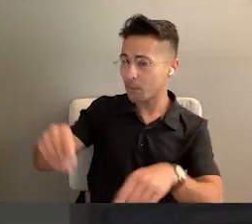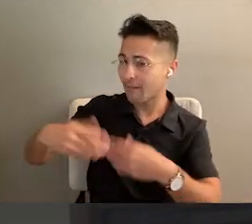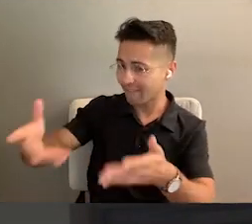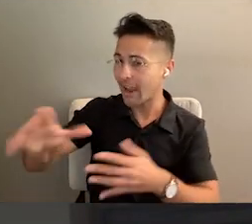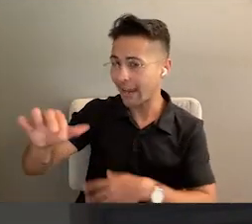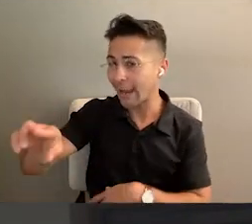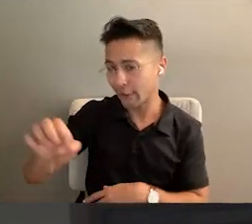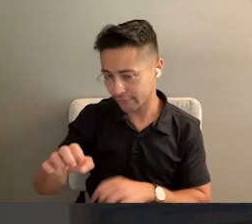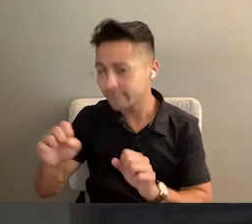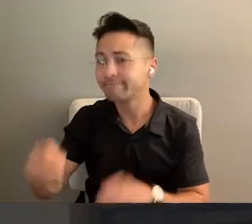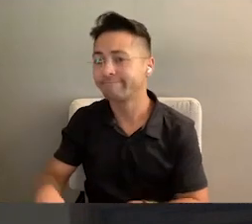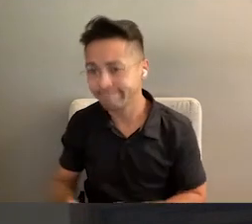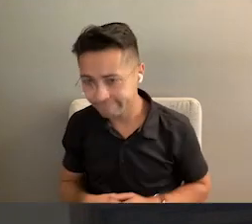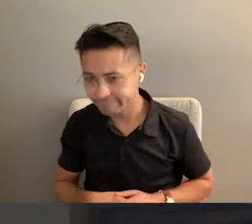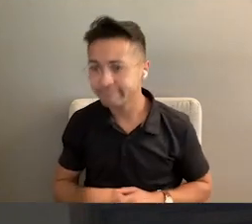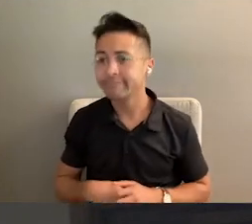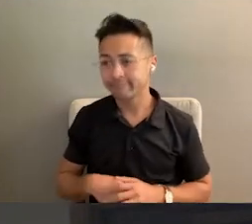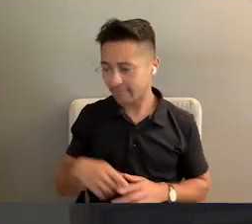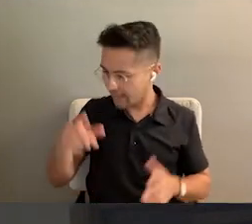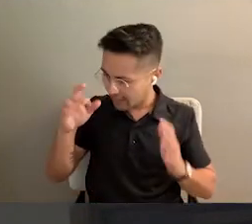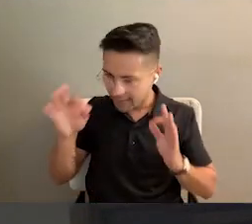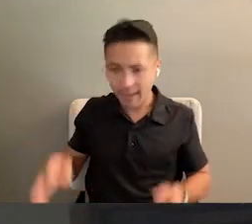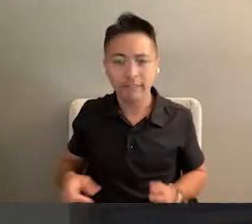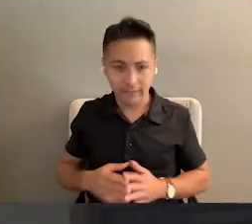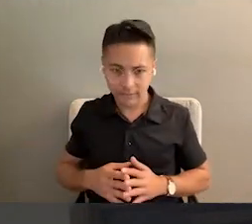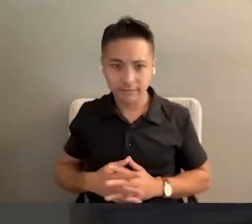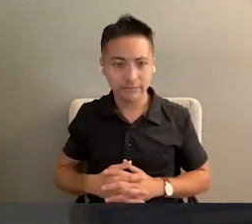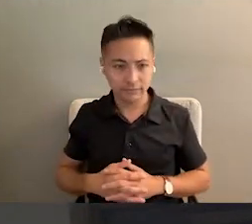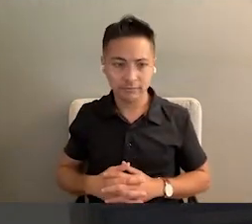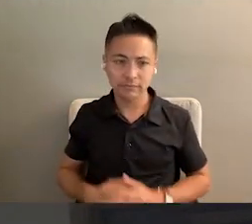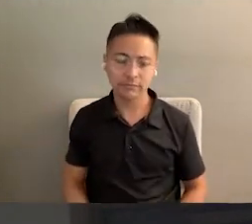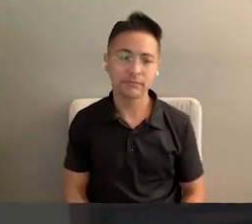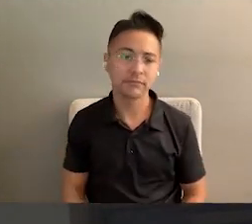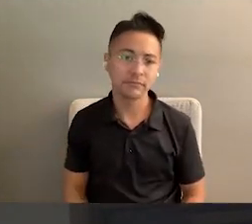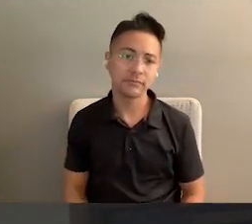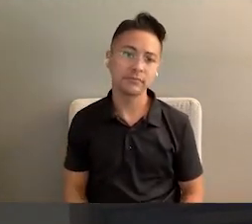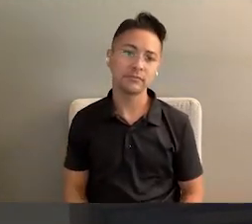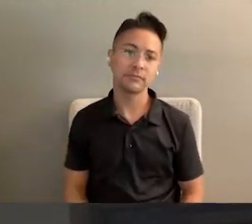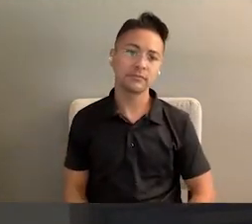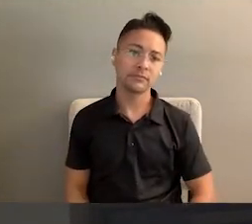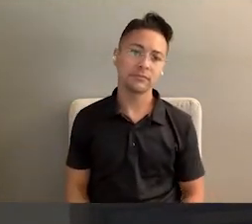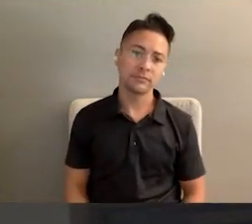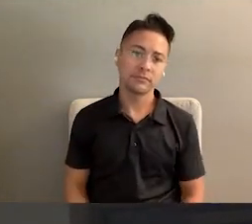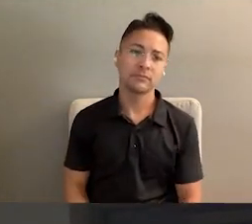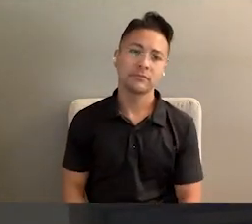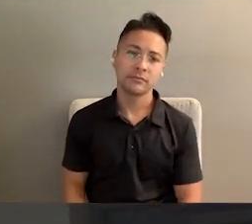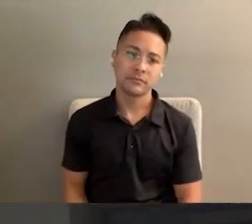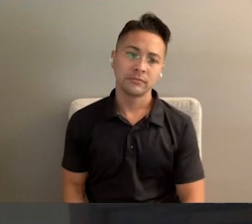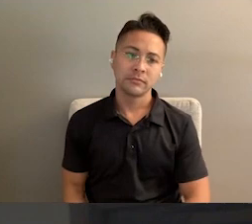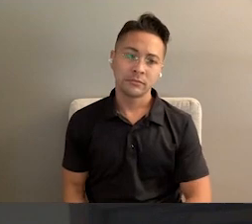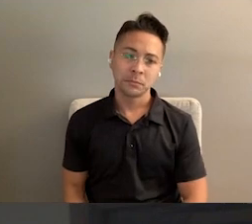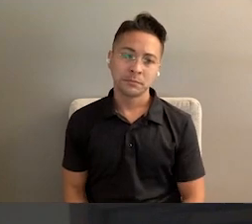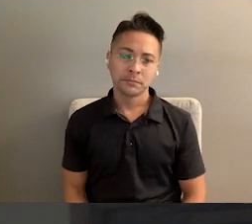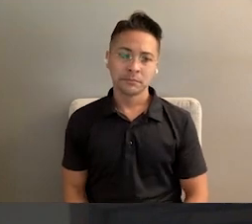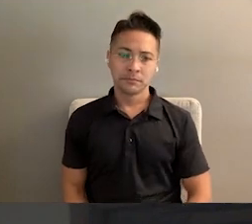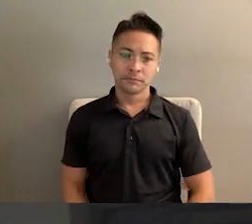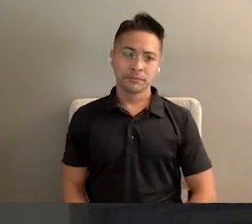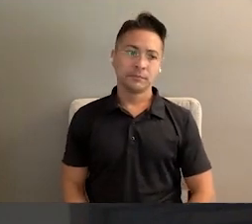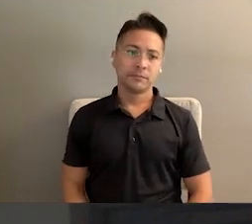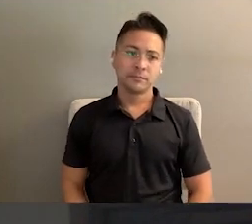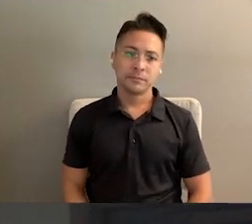to close it, She could provide care. If she's still on the plan, absolutely. Yes, ma'am.